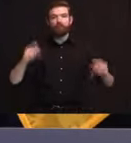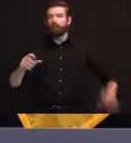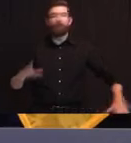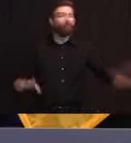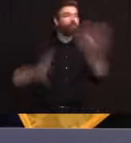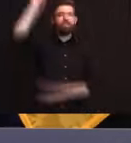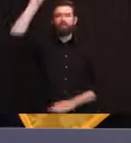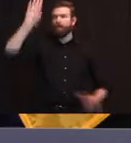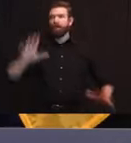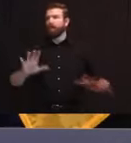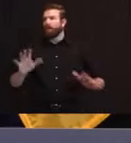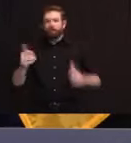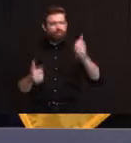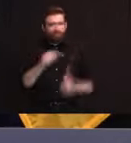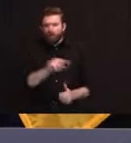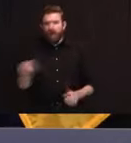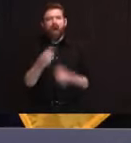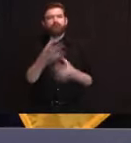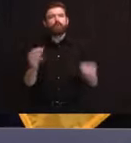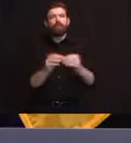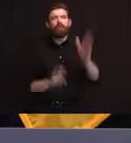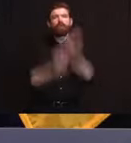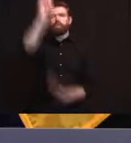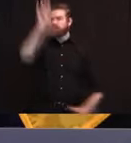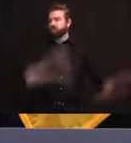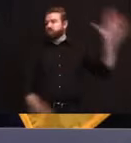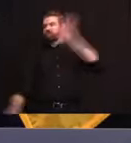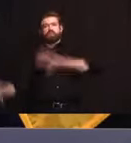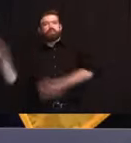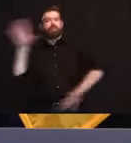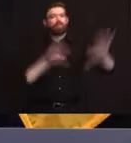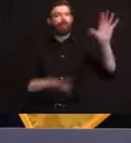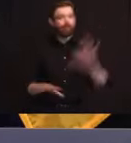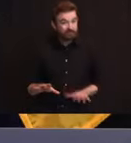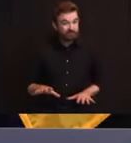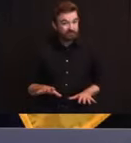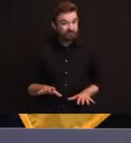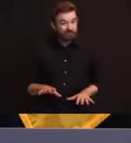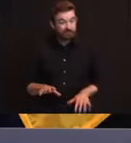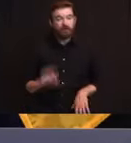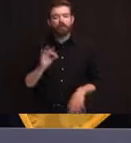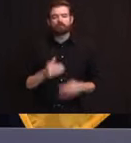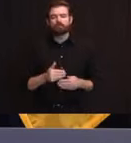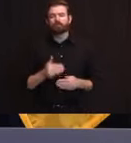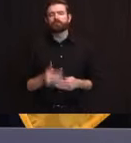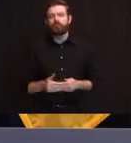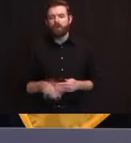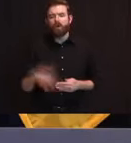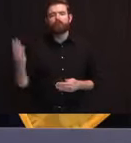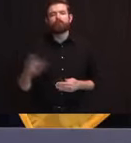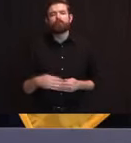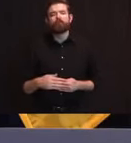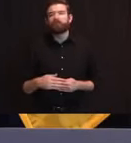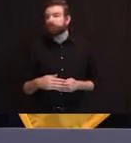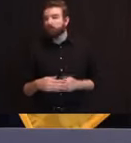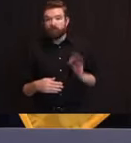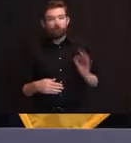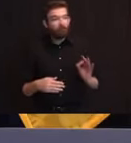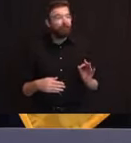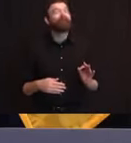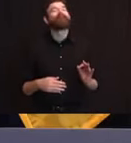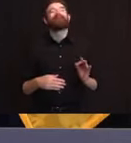take steps that are sort of in tandem, in small numbers at a time, give you folks a fair amount of runway to get ready for